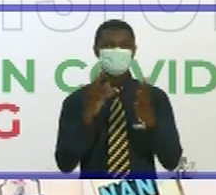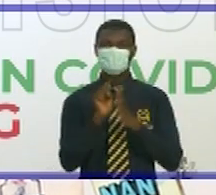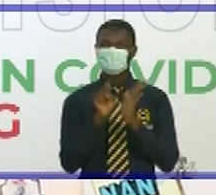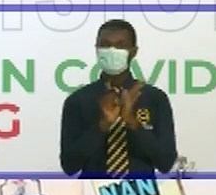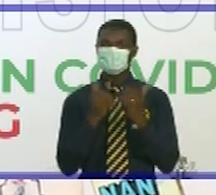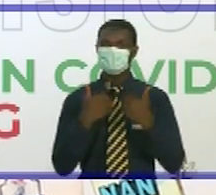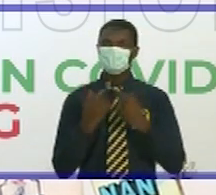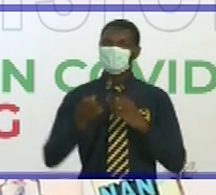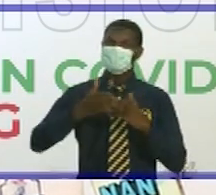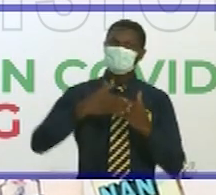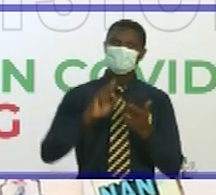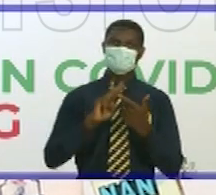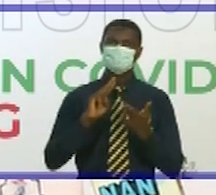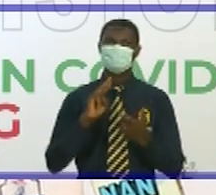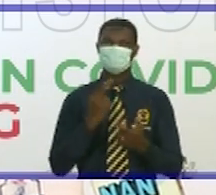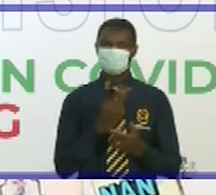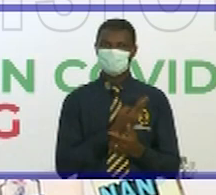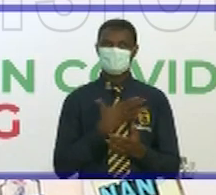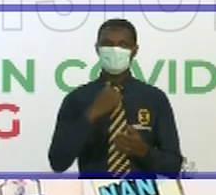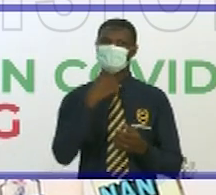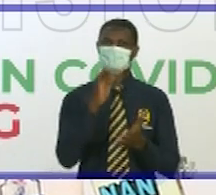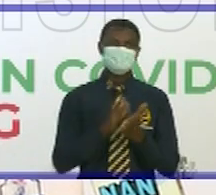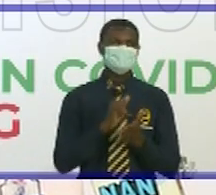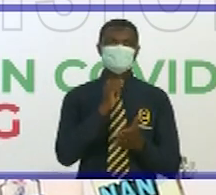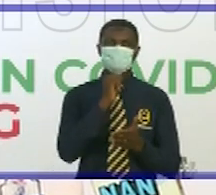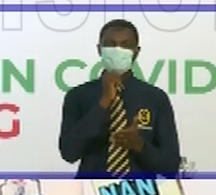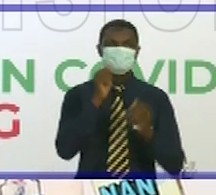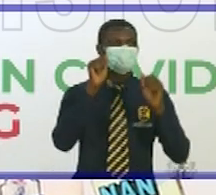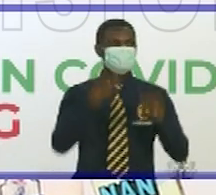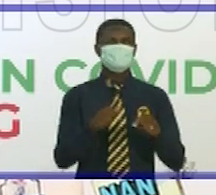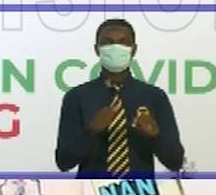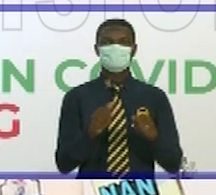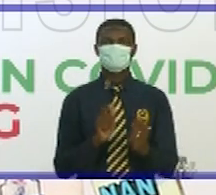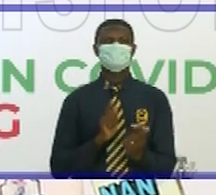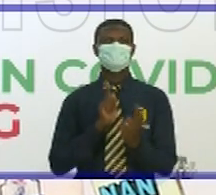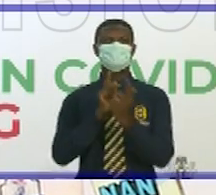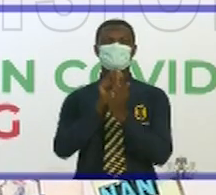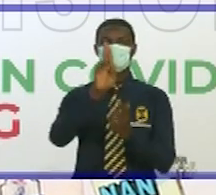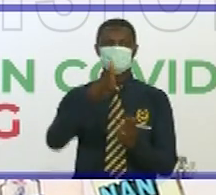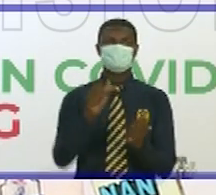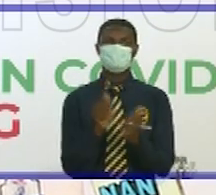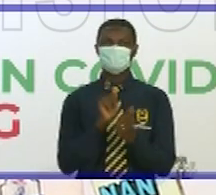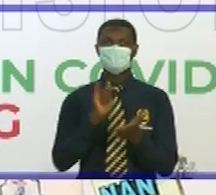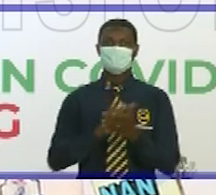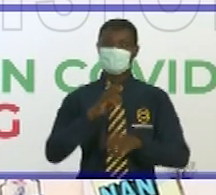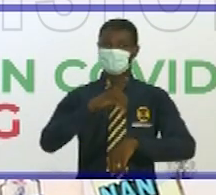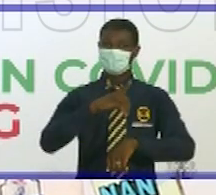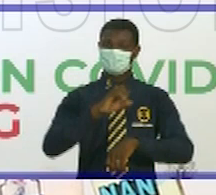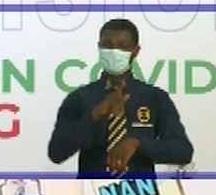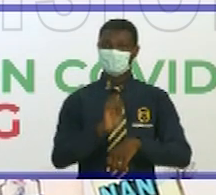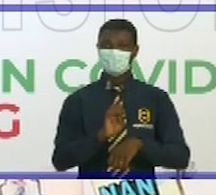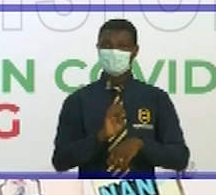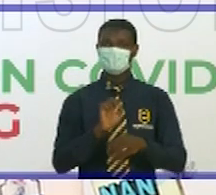states have come back to us and said they are unable to meet up with that date. which is why the Minister of Education explained that it